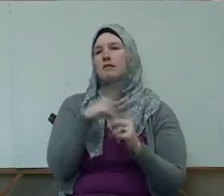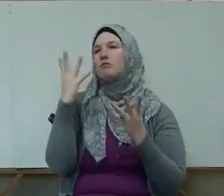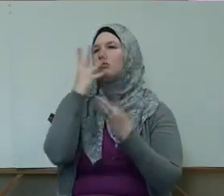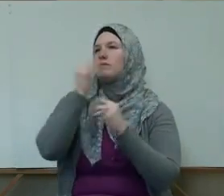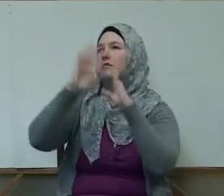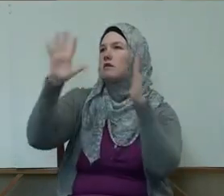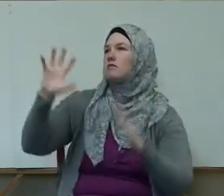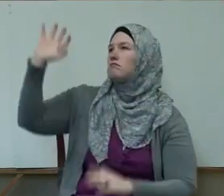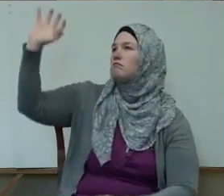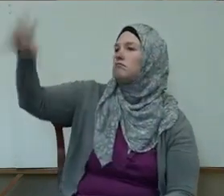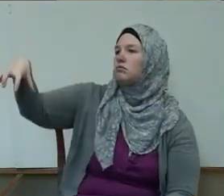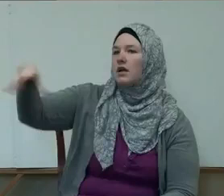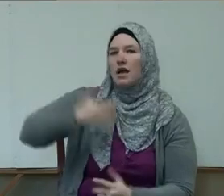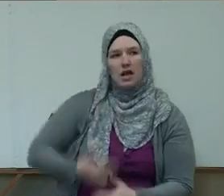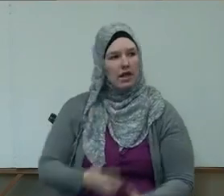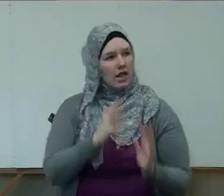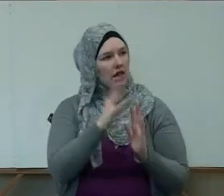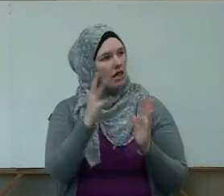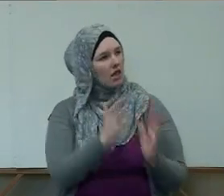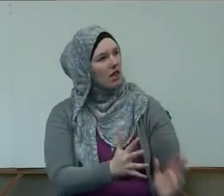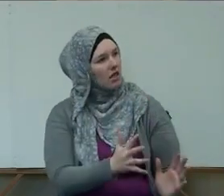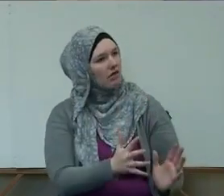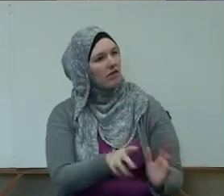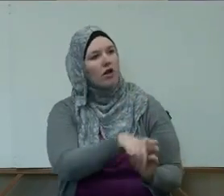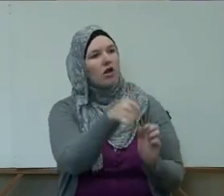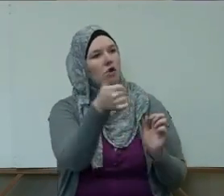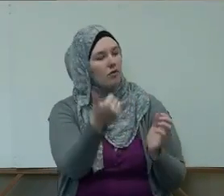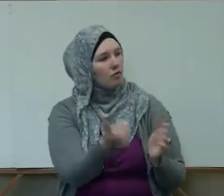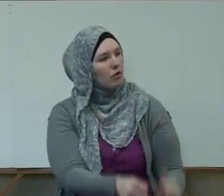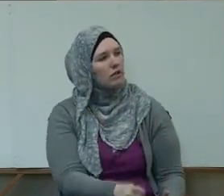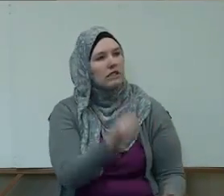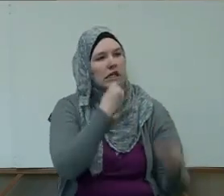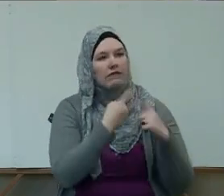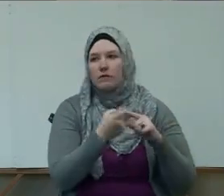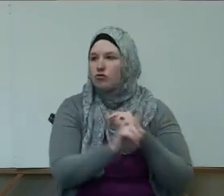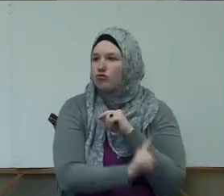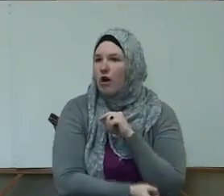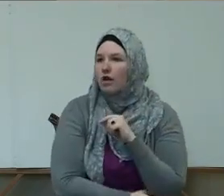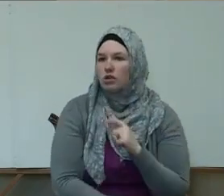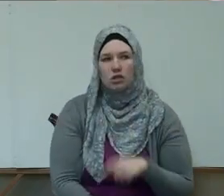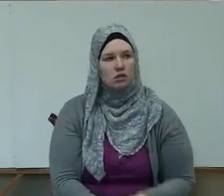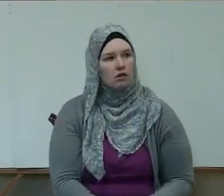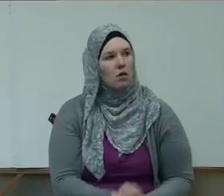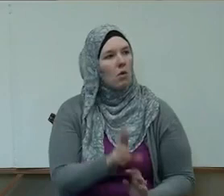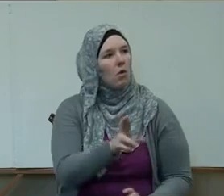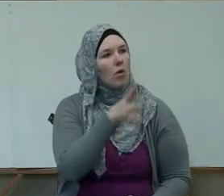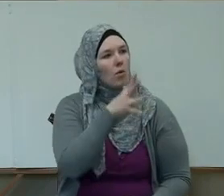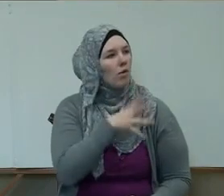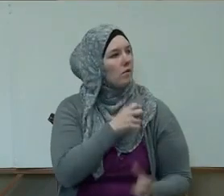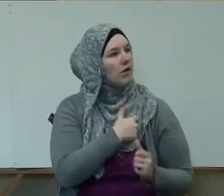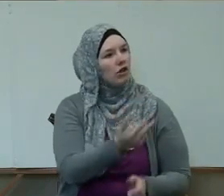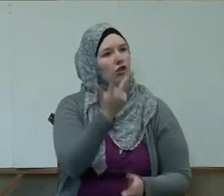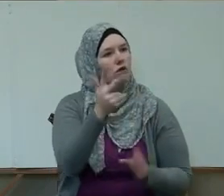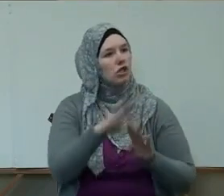then leave your neighbor to eat from the trash, or to go homeless, or a woman with